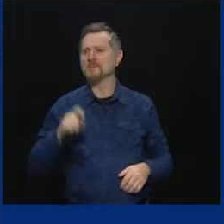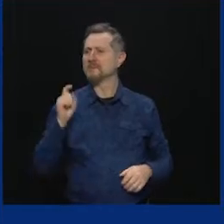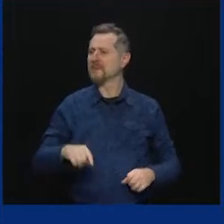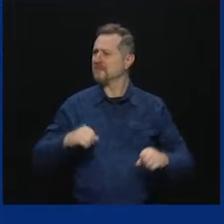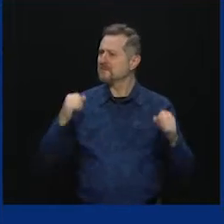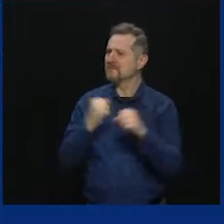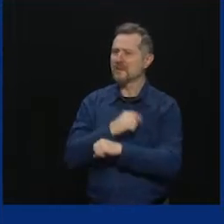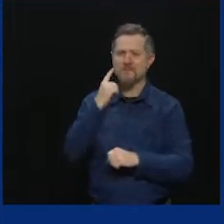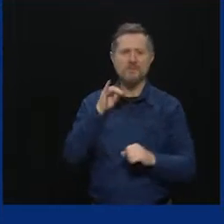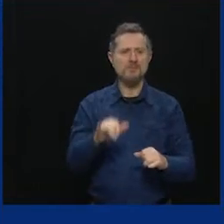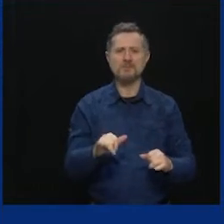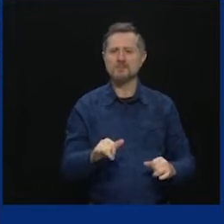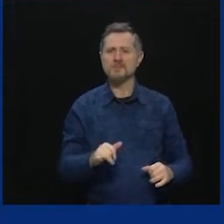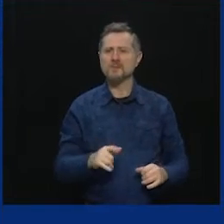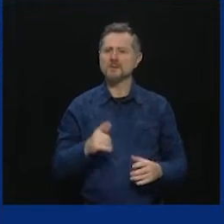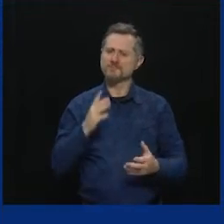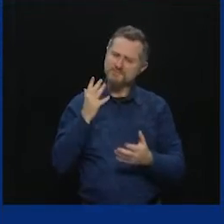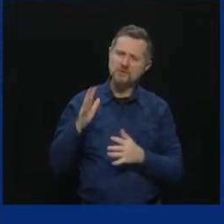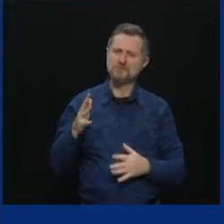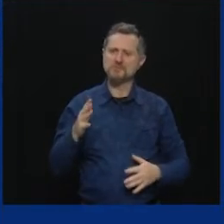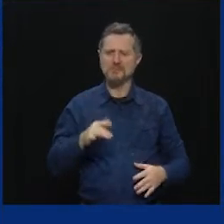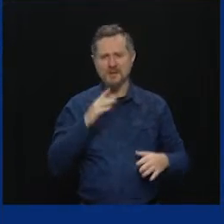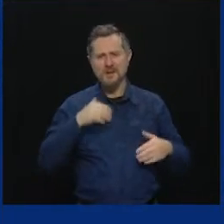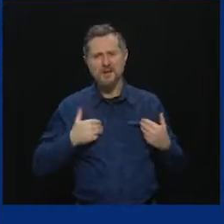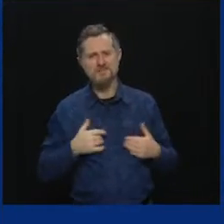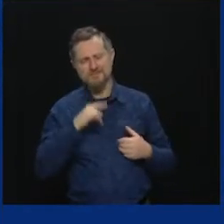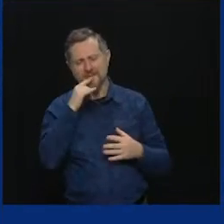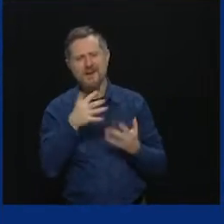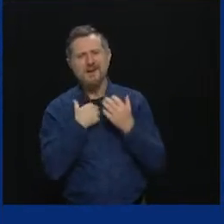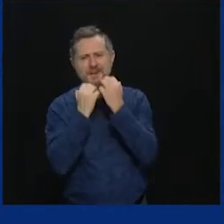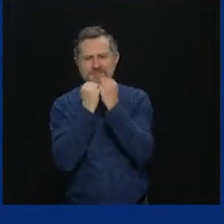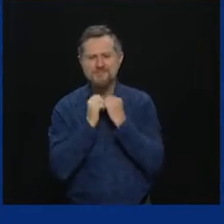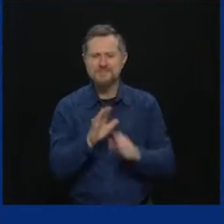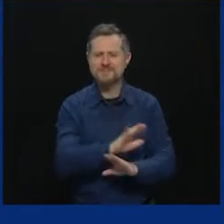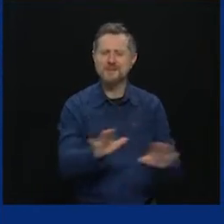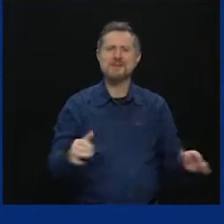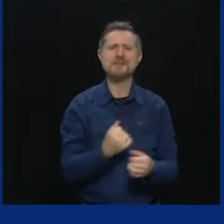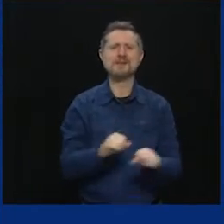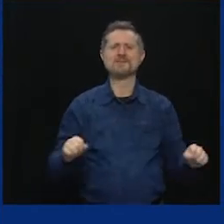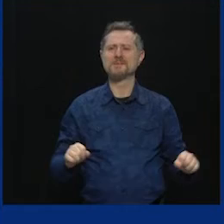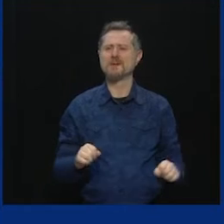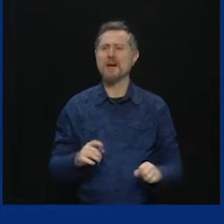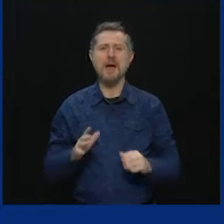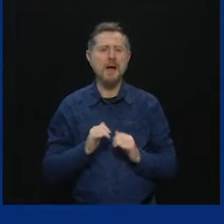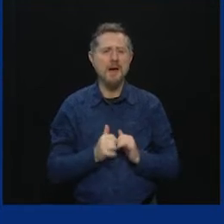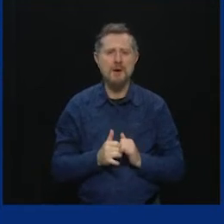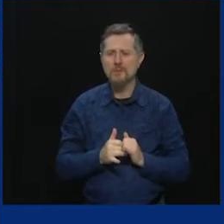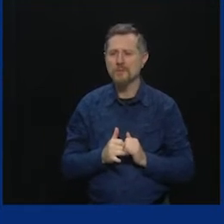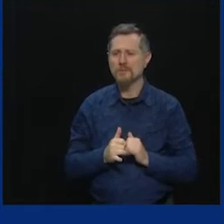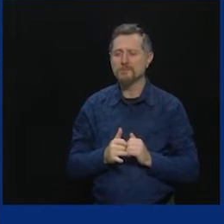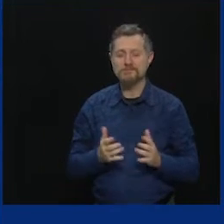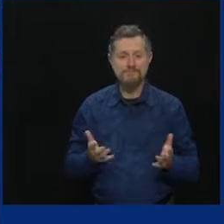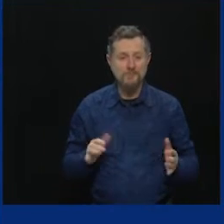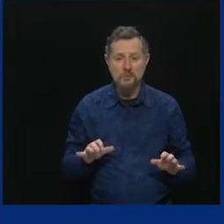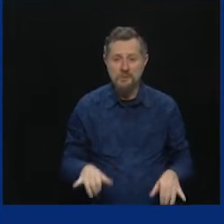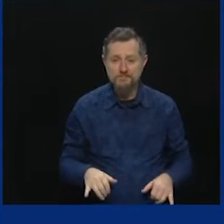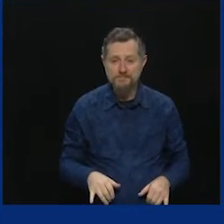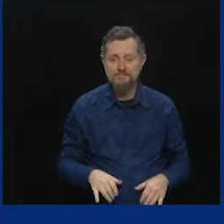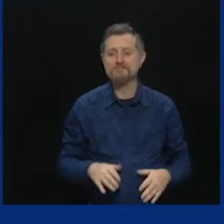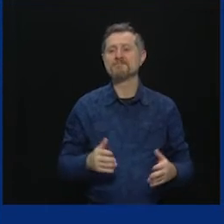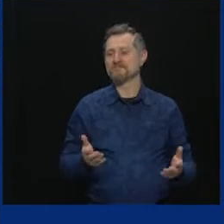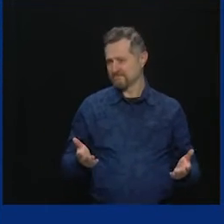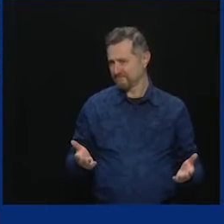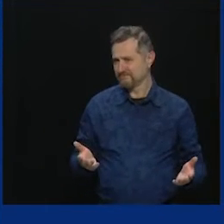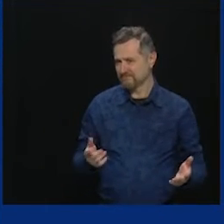and say our young people are worth saving. And how do we do that? How do we do that? We have to give